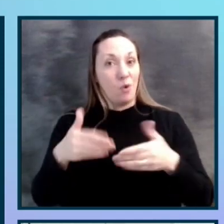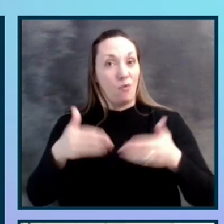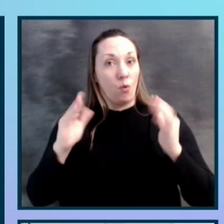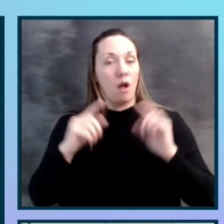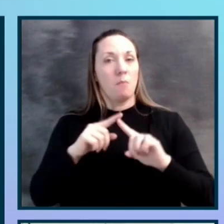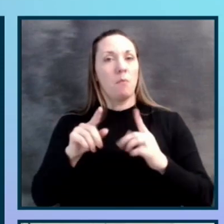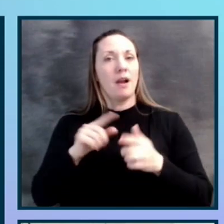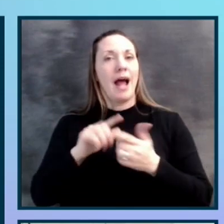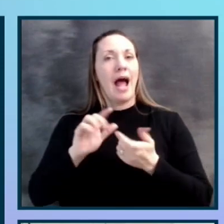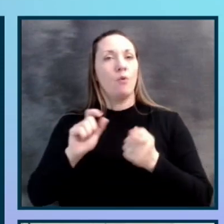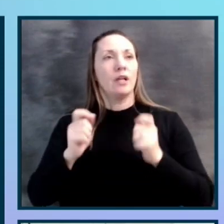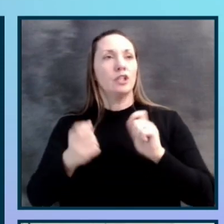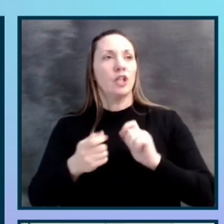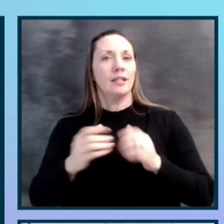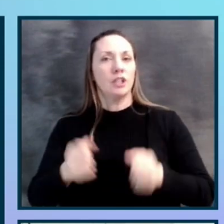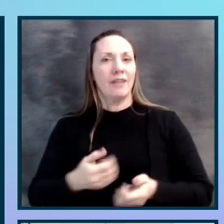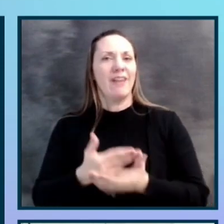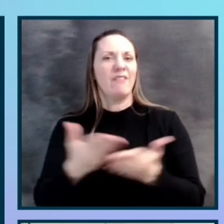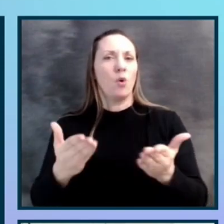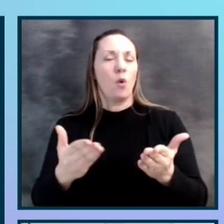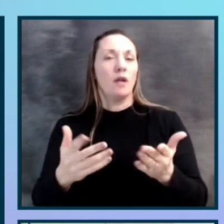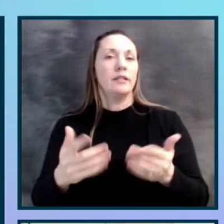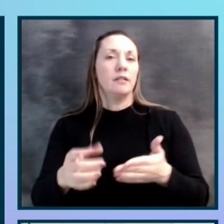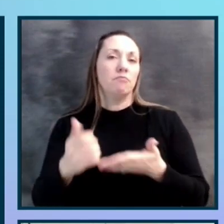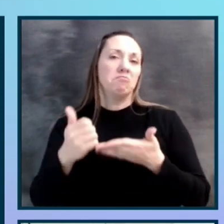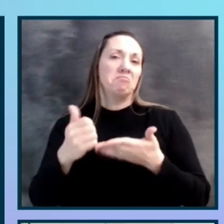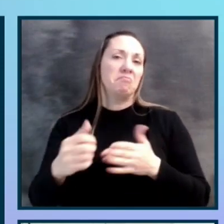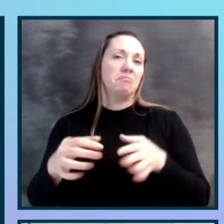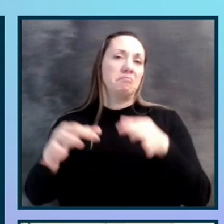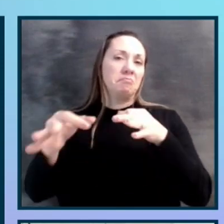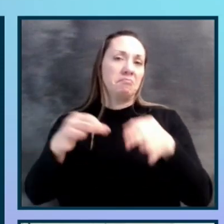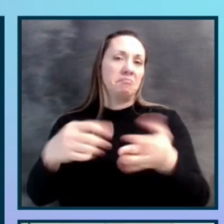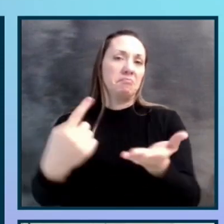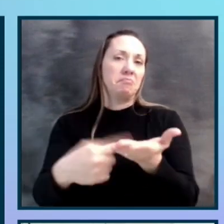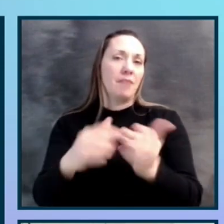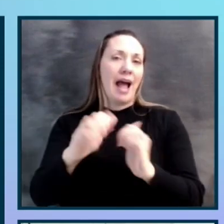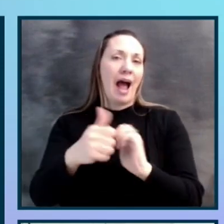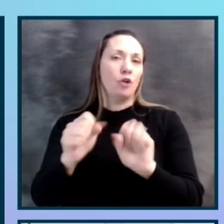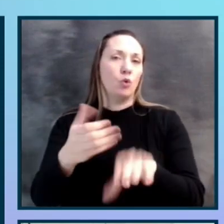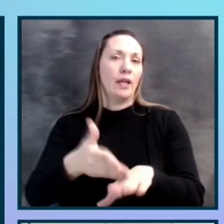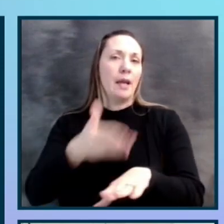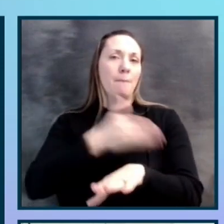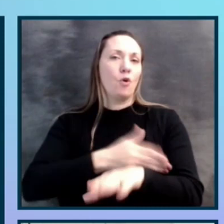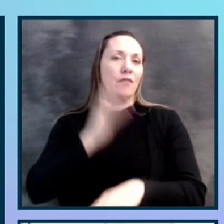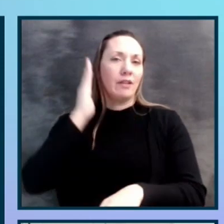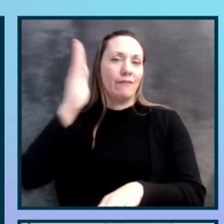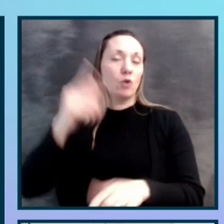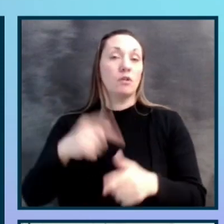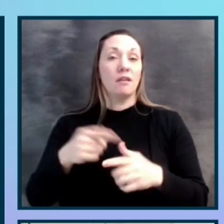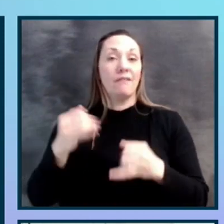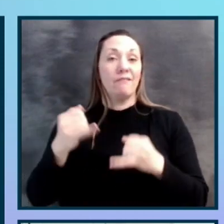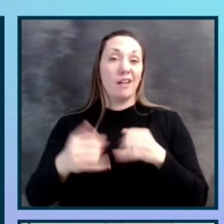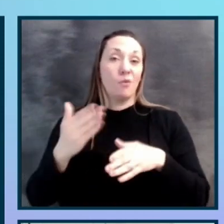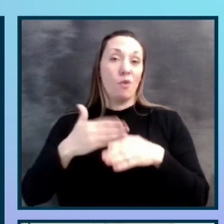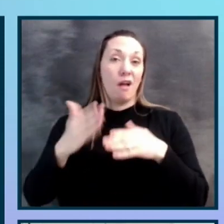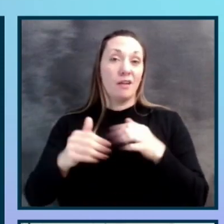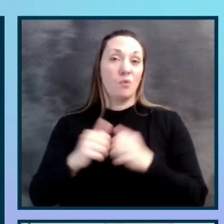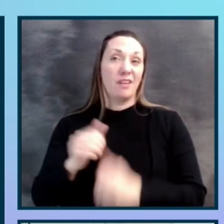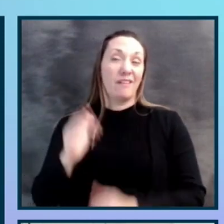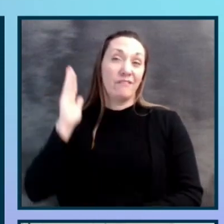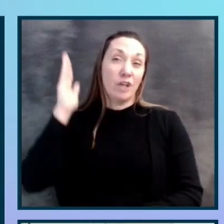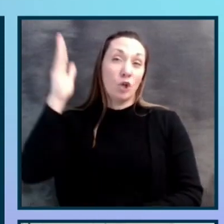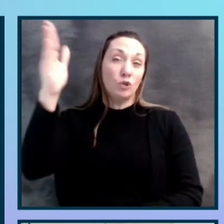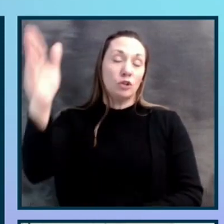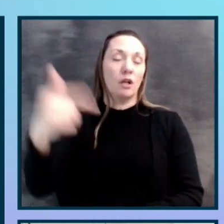a playbook on what they can do to do better in the future. And then we'll finally end with further down the road, where we're just going to